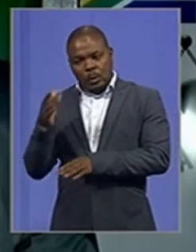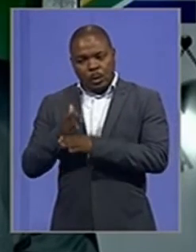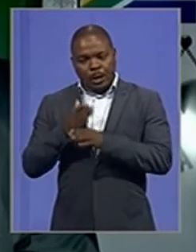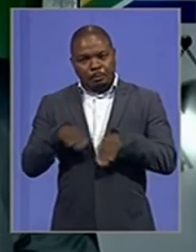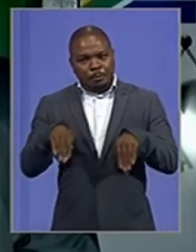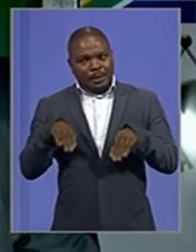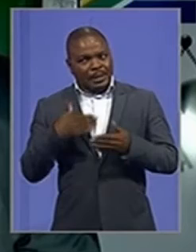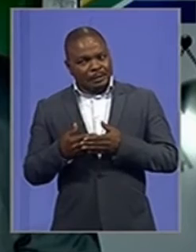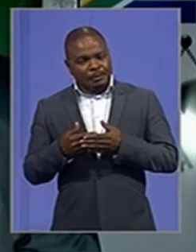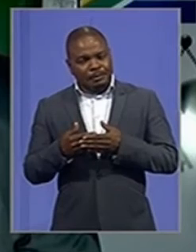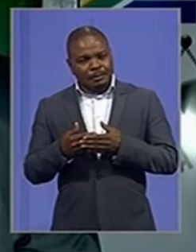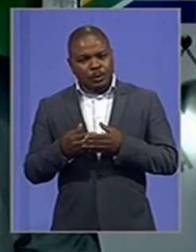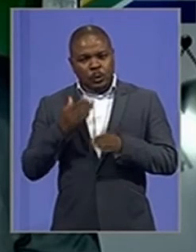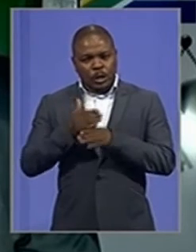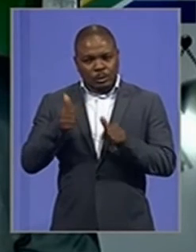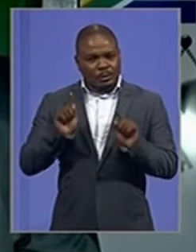properly,